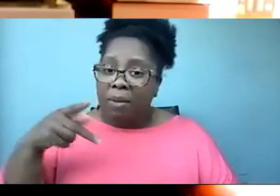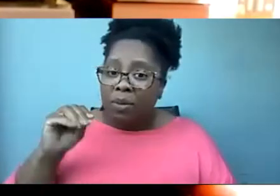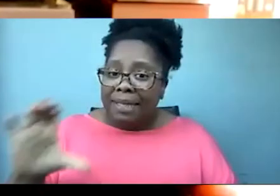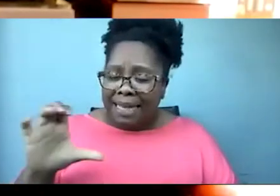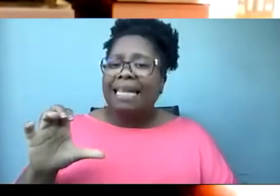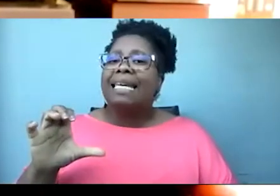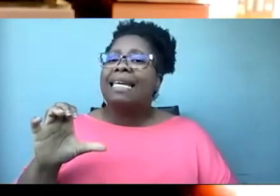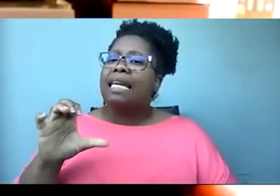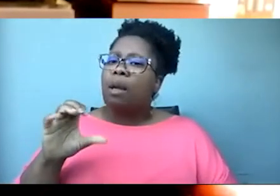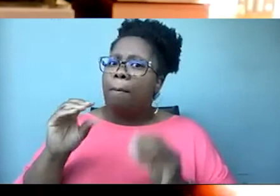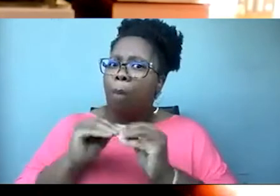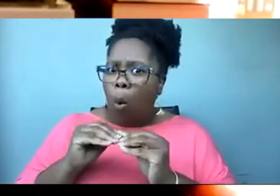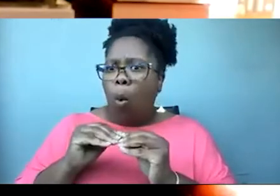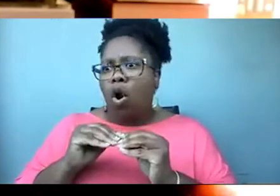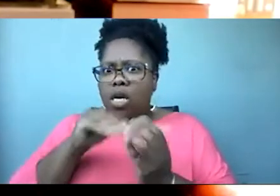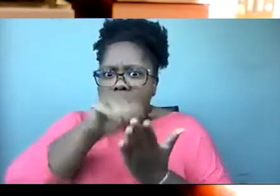secondly, our membership,